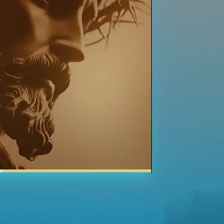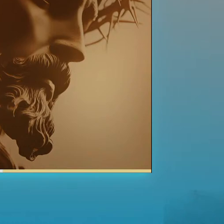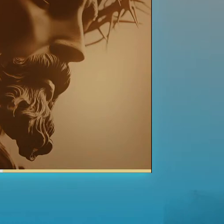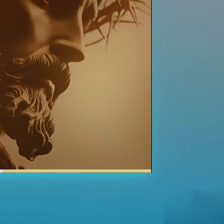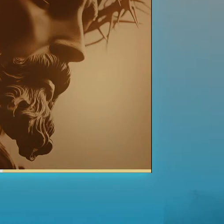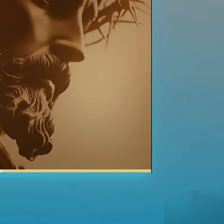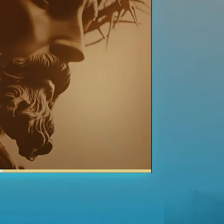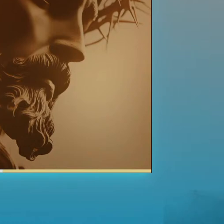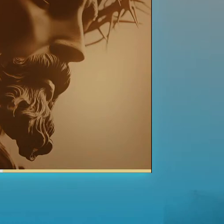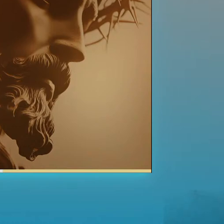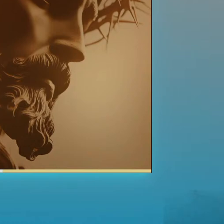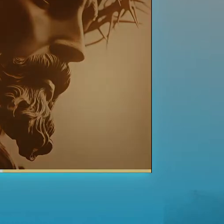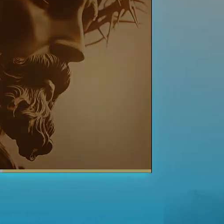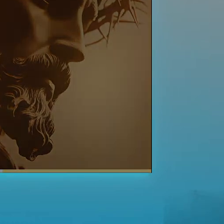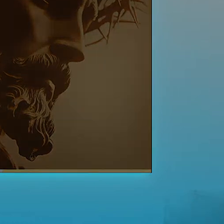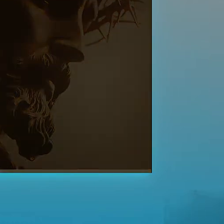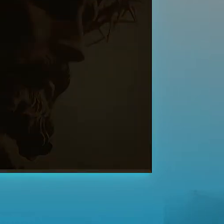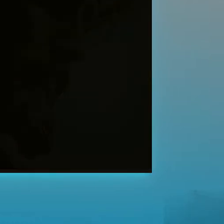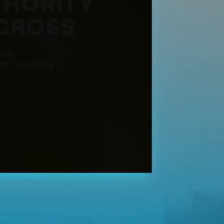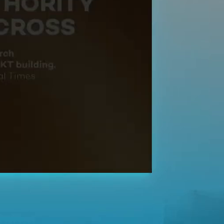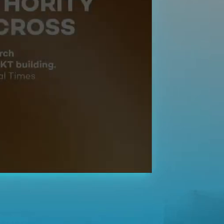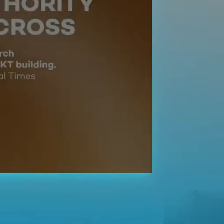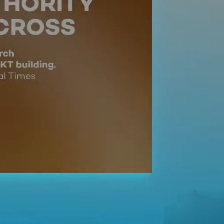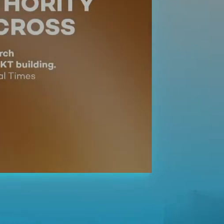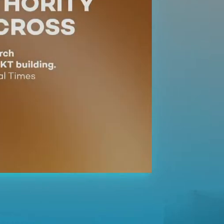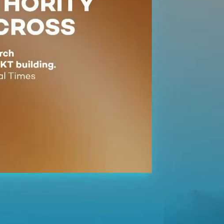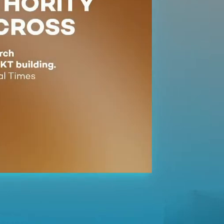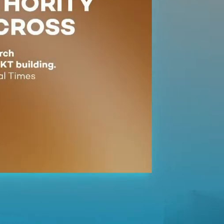Who is bigger than the heavens?